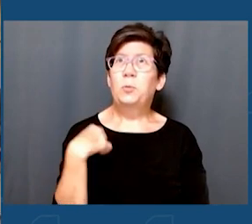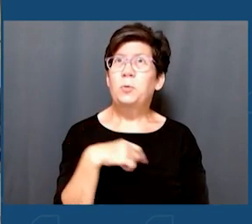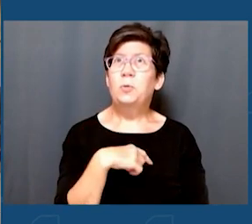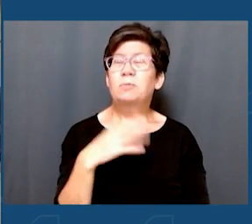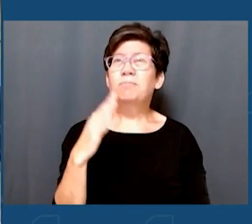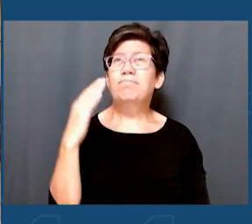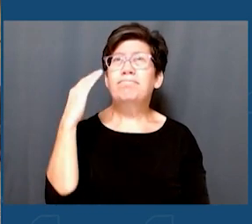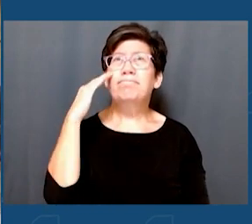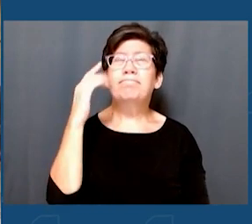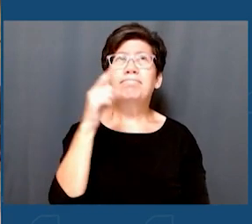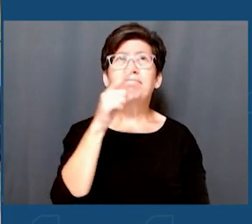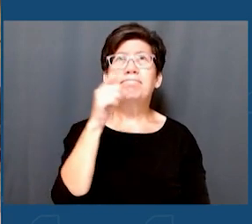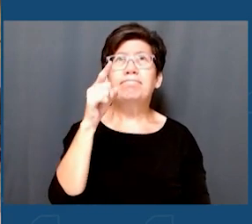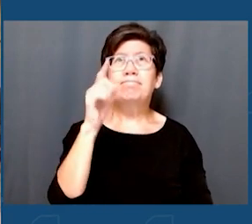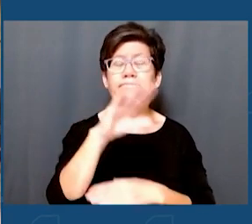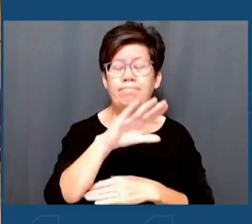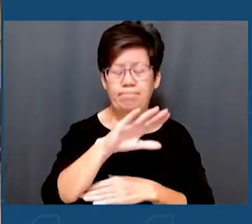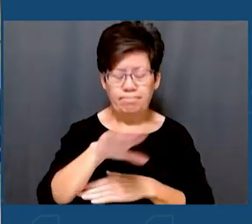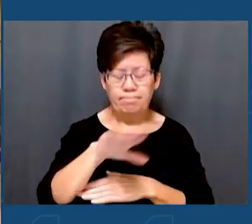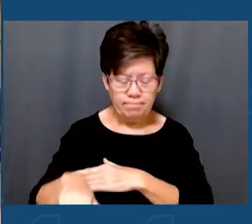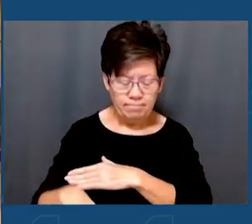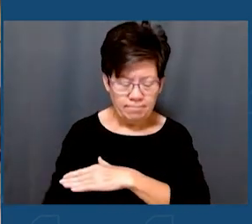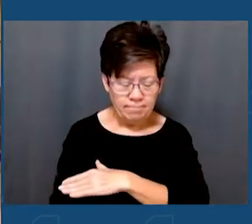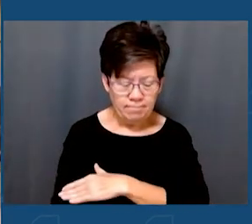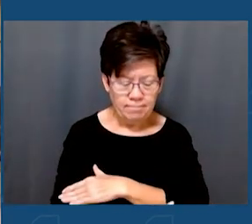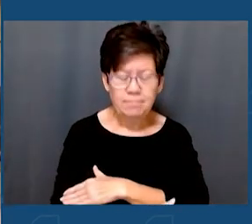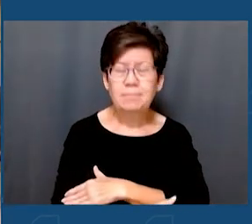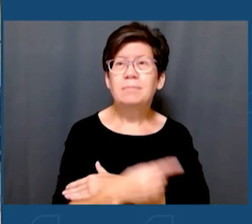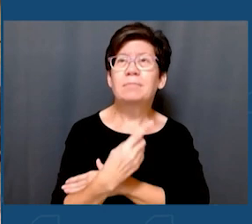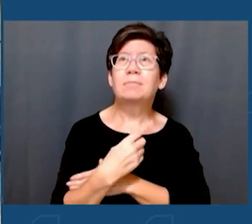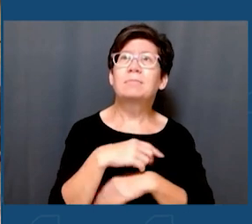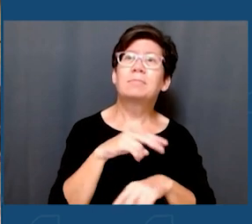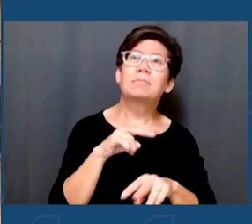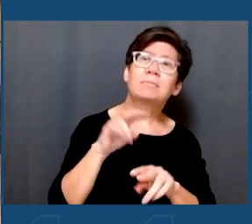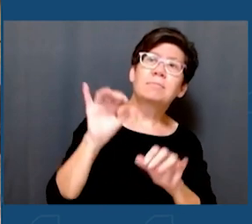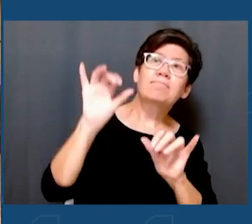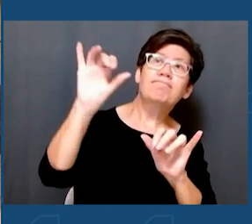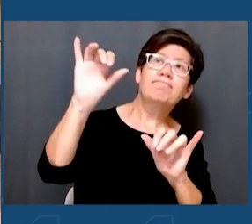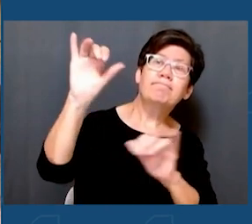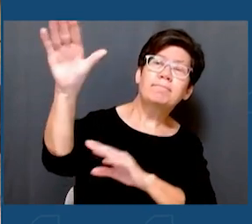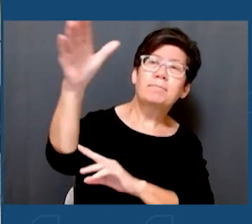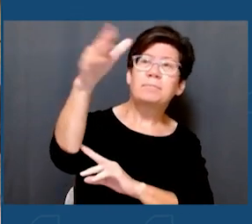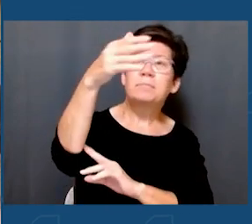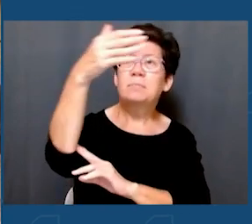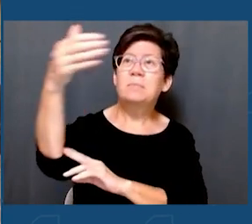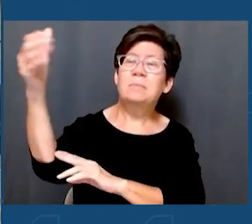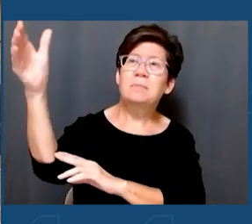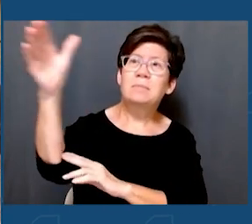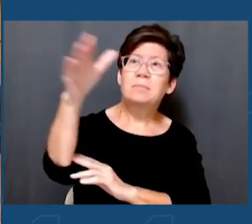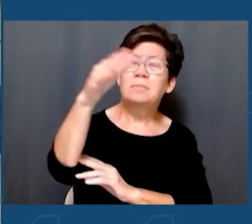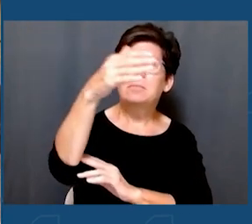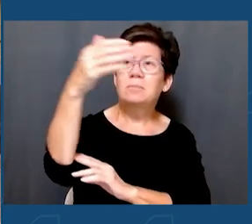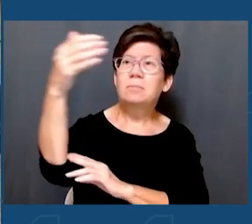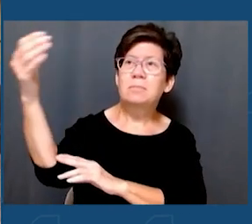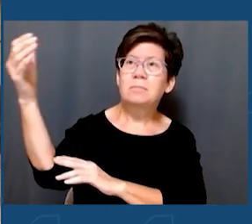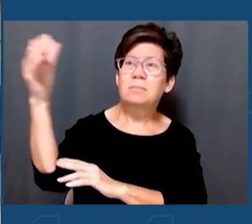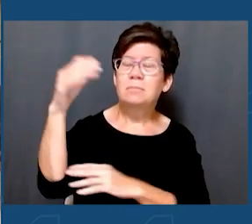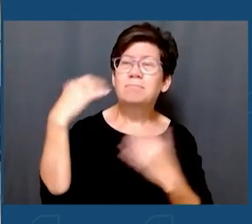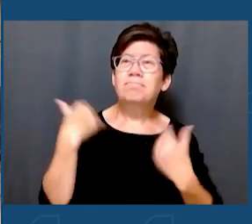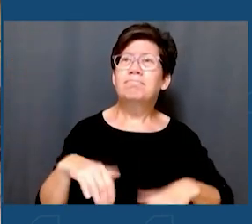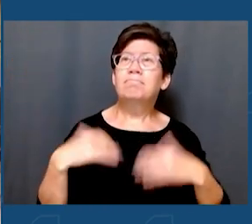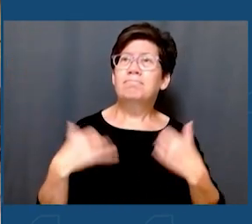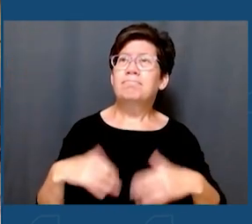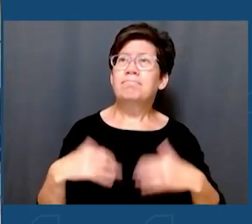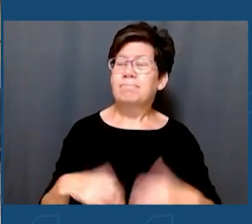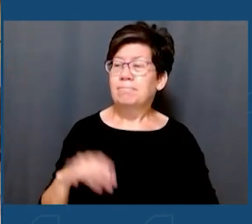through the night that our flag was still there. Oh, say